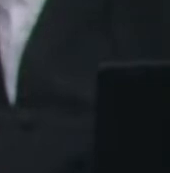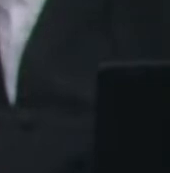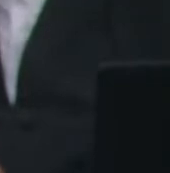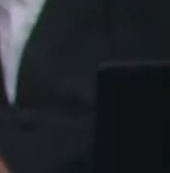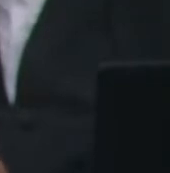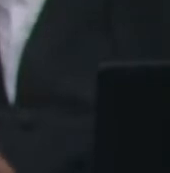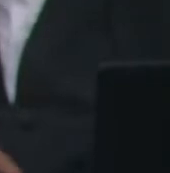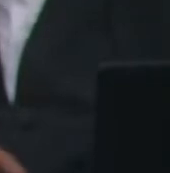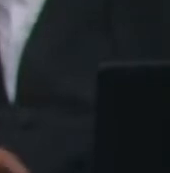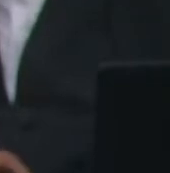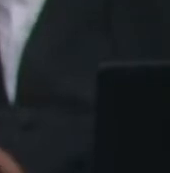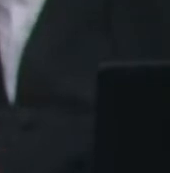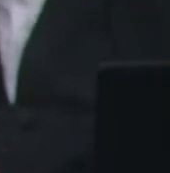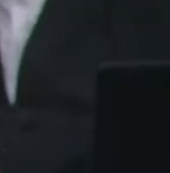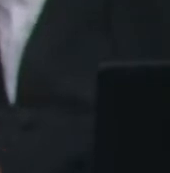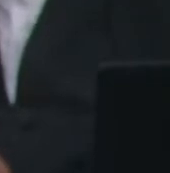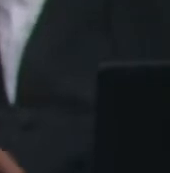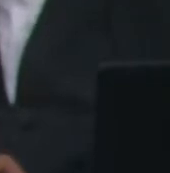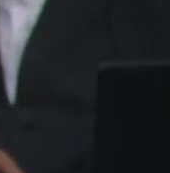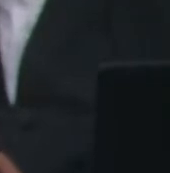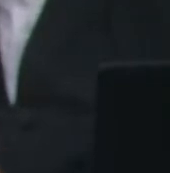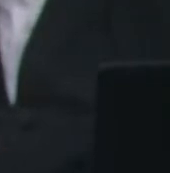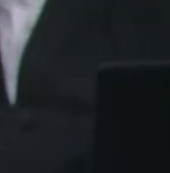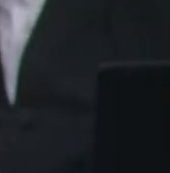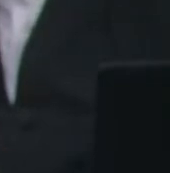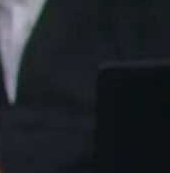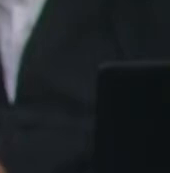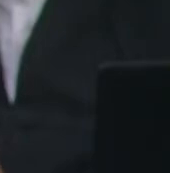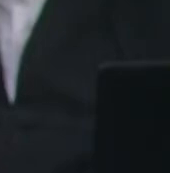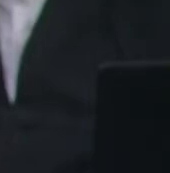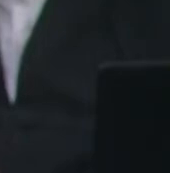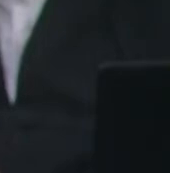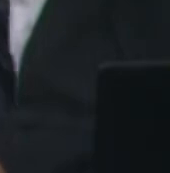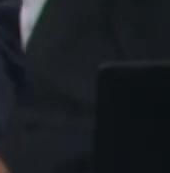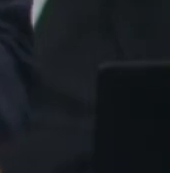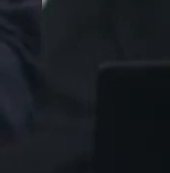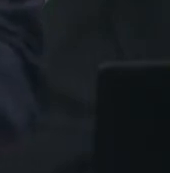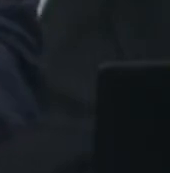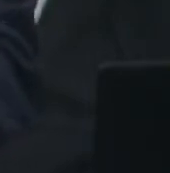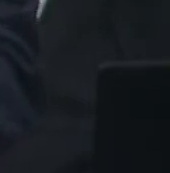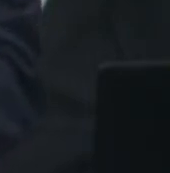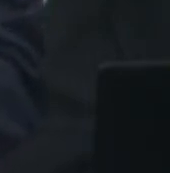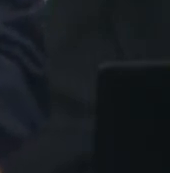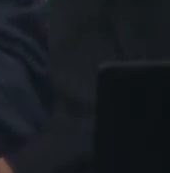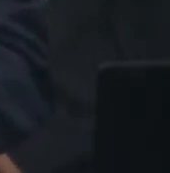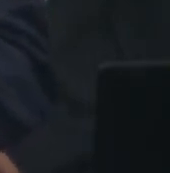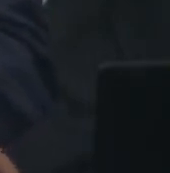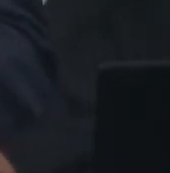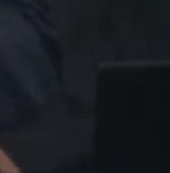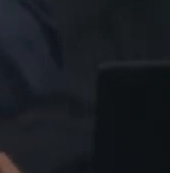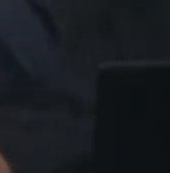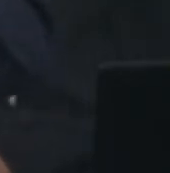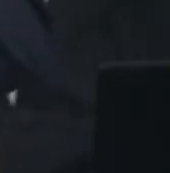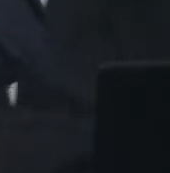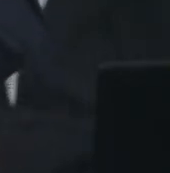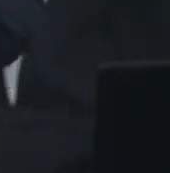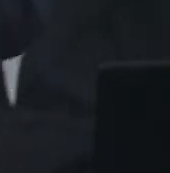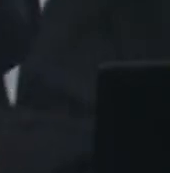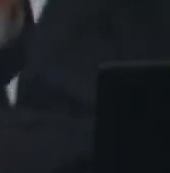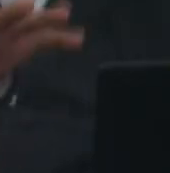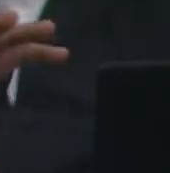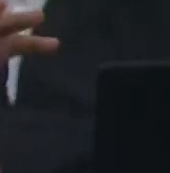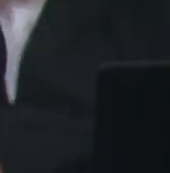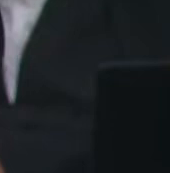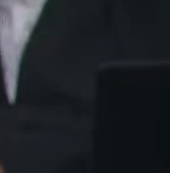to boost vaccination. A number of countries have said to us, and let me tell you, we